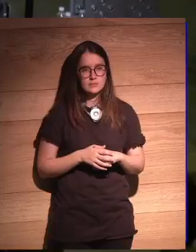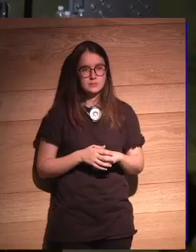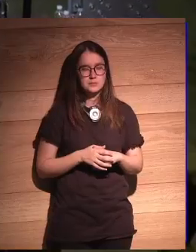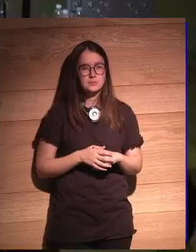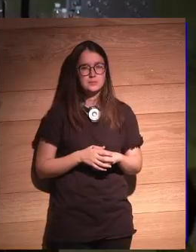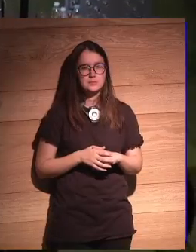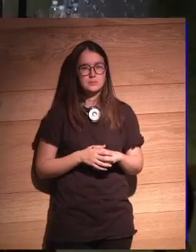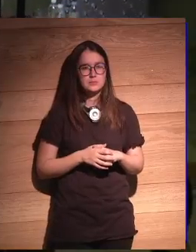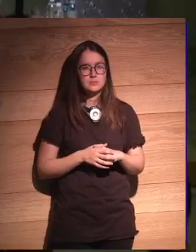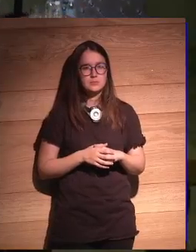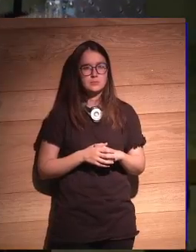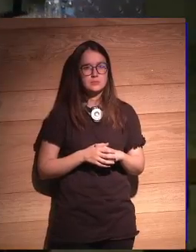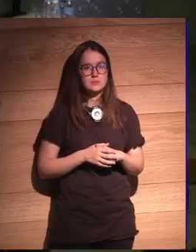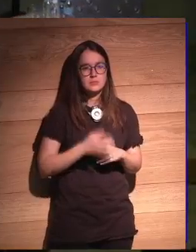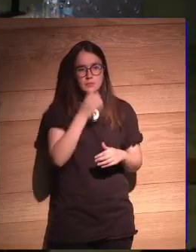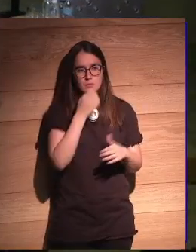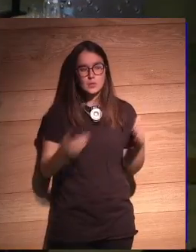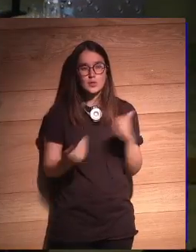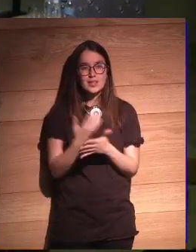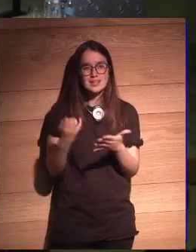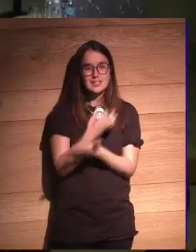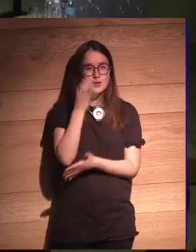Would you like to start, Javier?